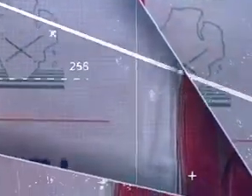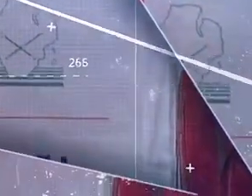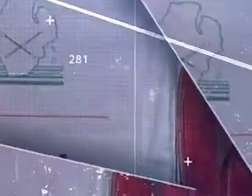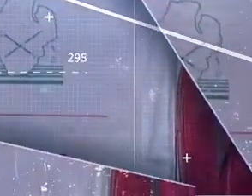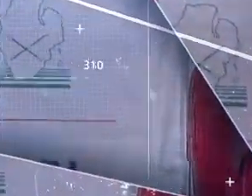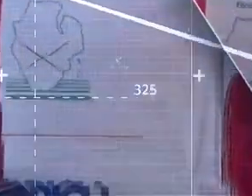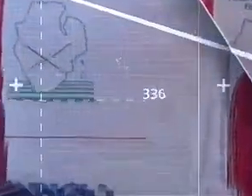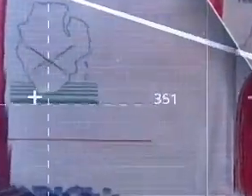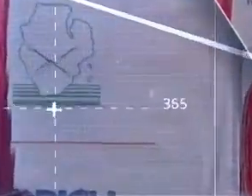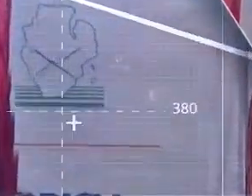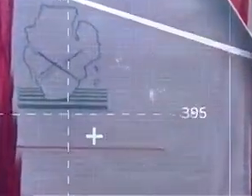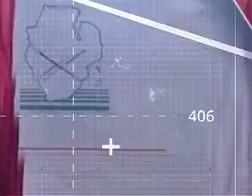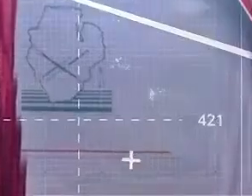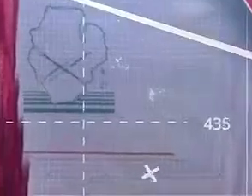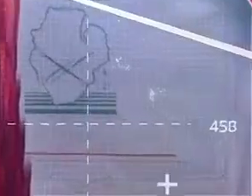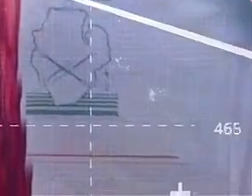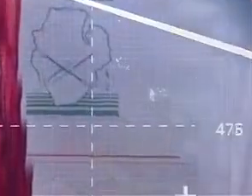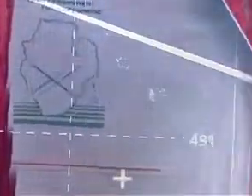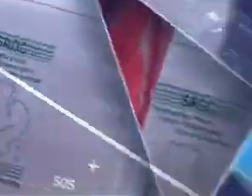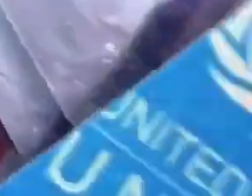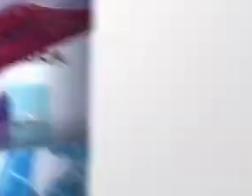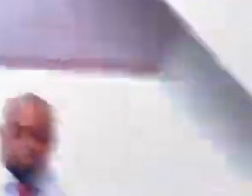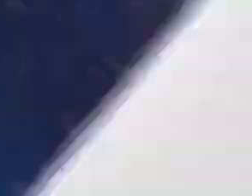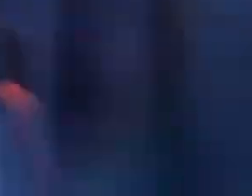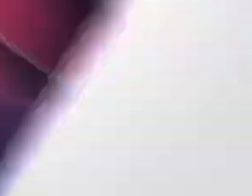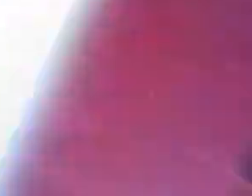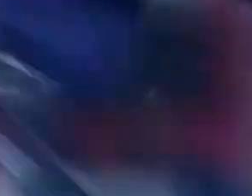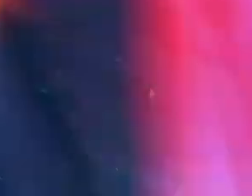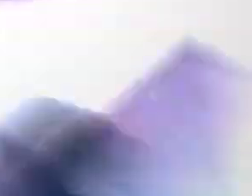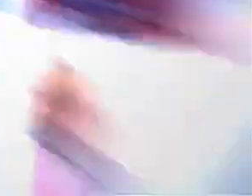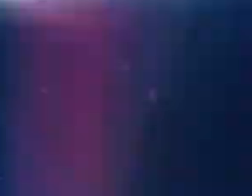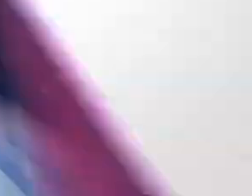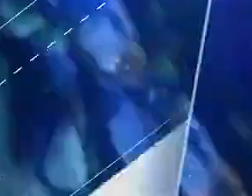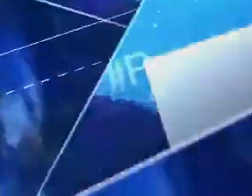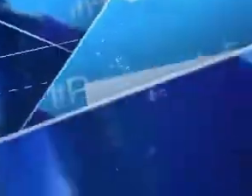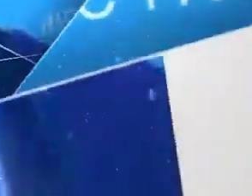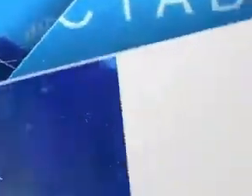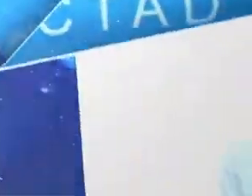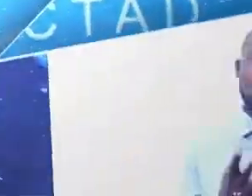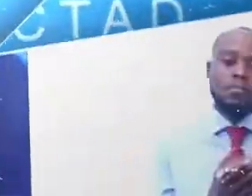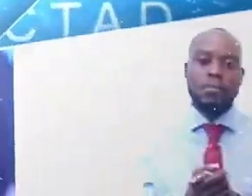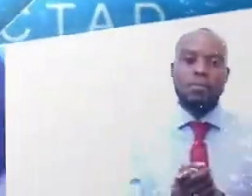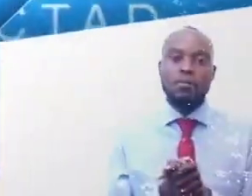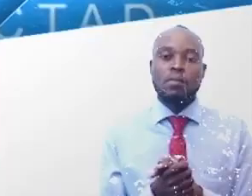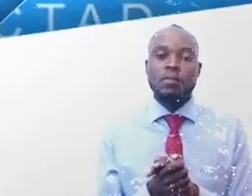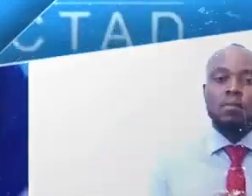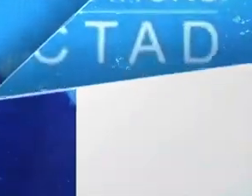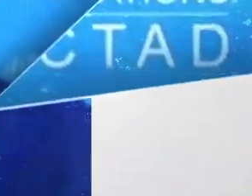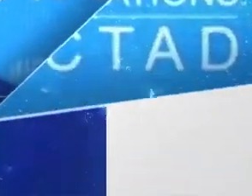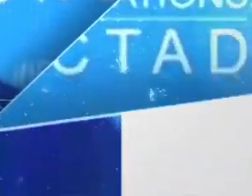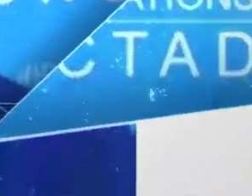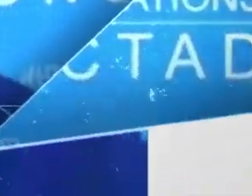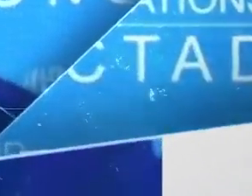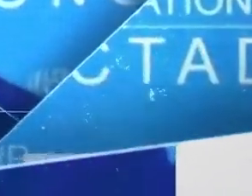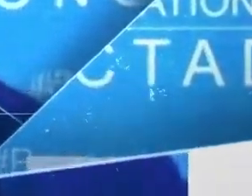We call for policies and practices that put people first. We